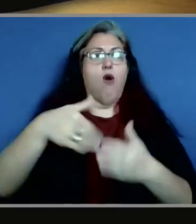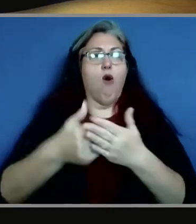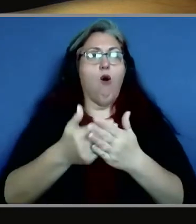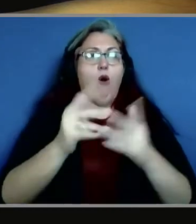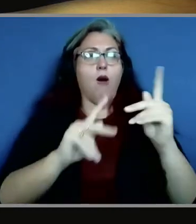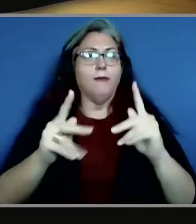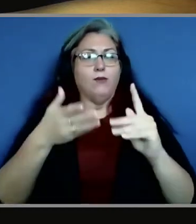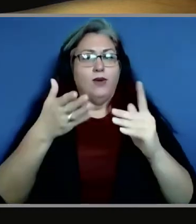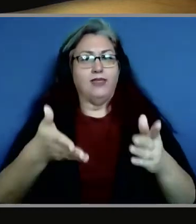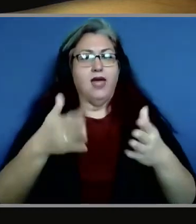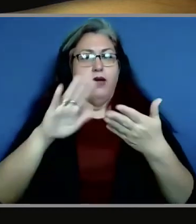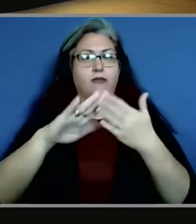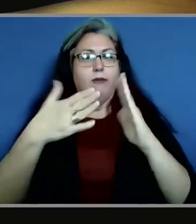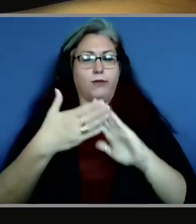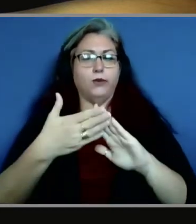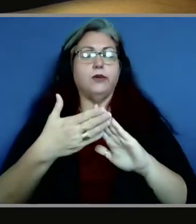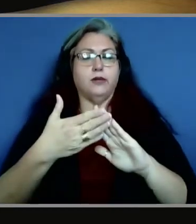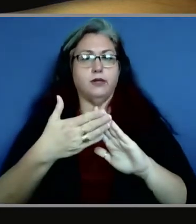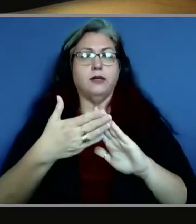community,